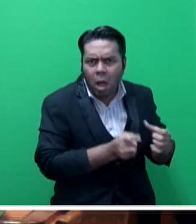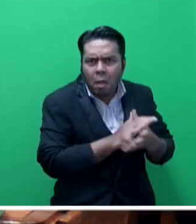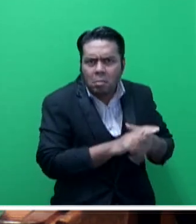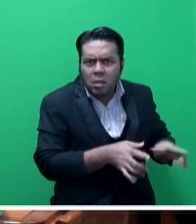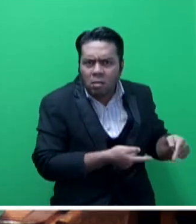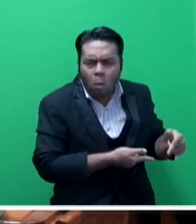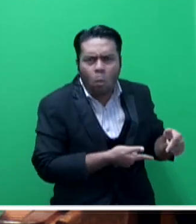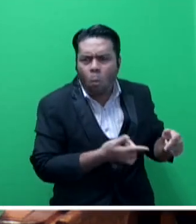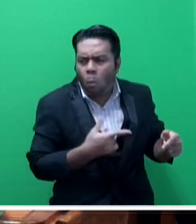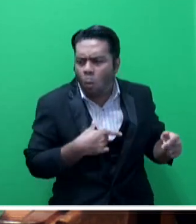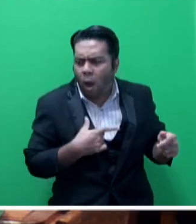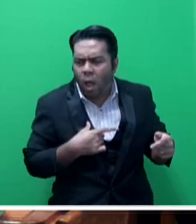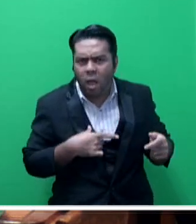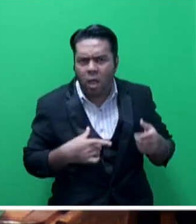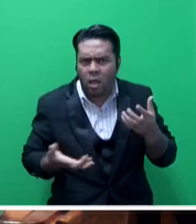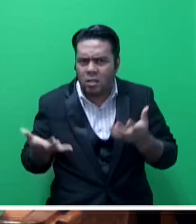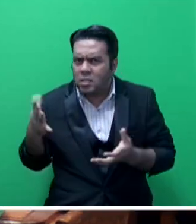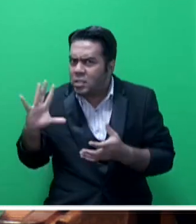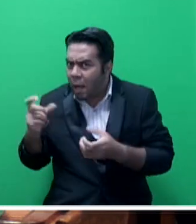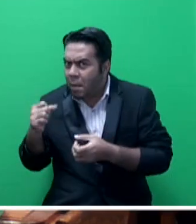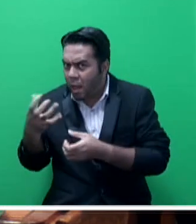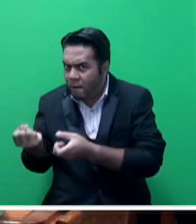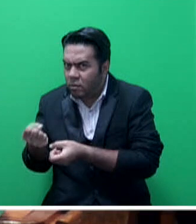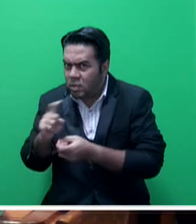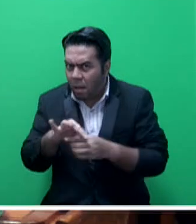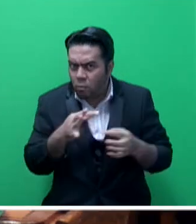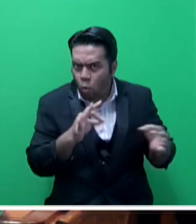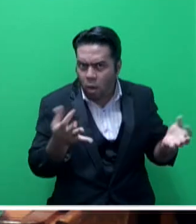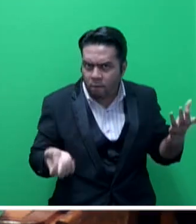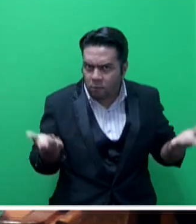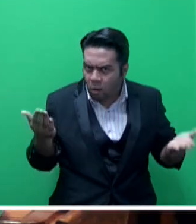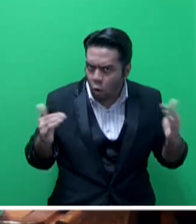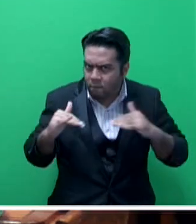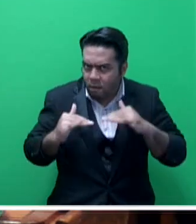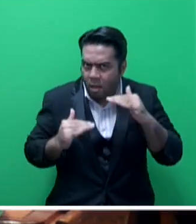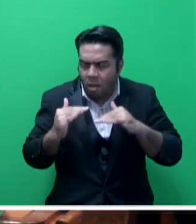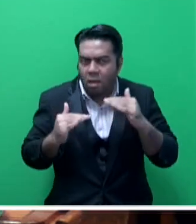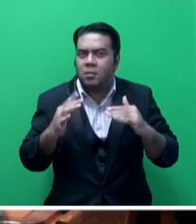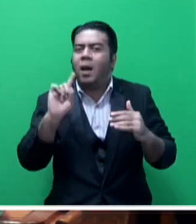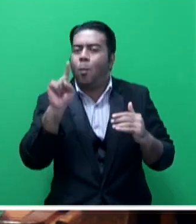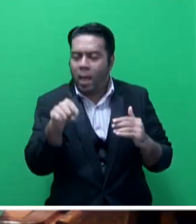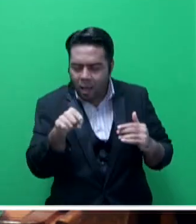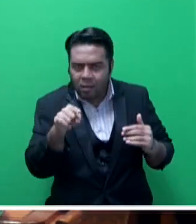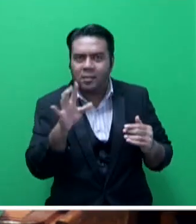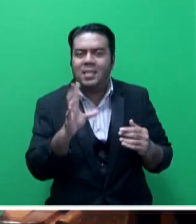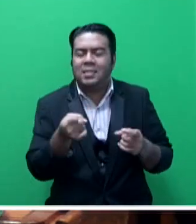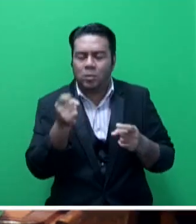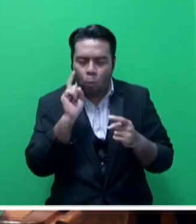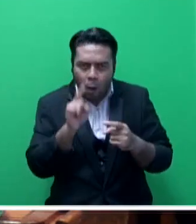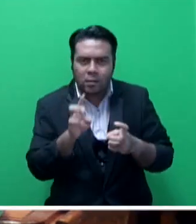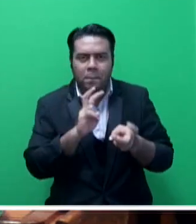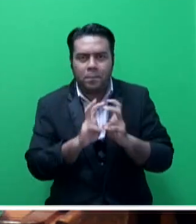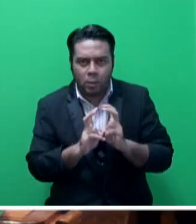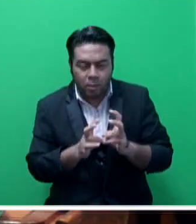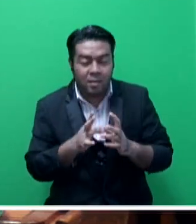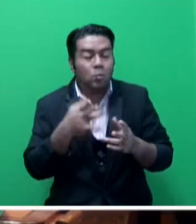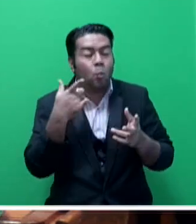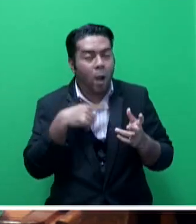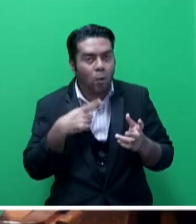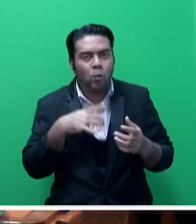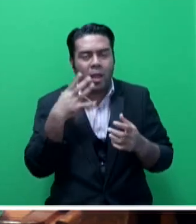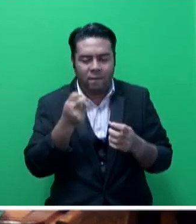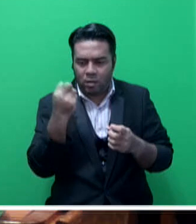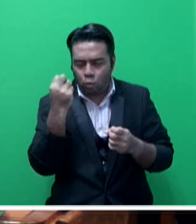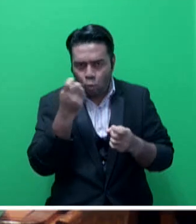in the items that they are given. This is exactly, Mr. Speaker, the reason why we need